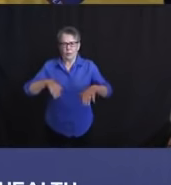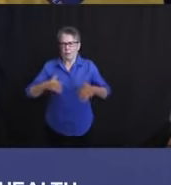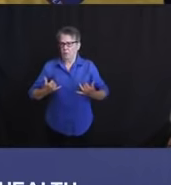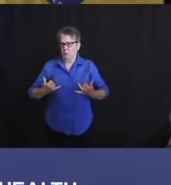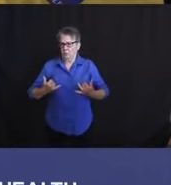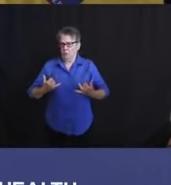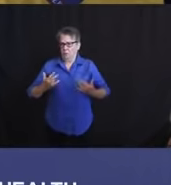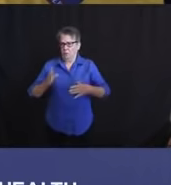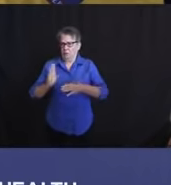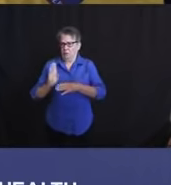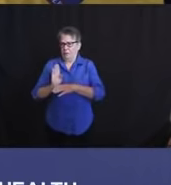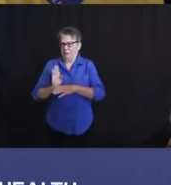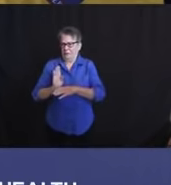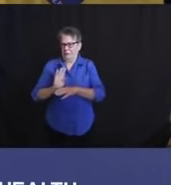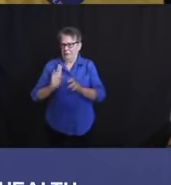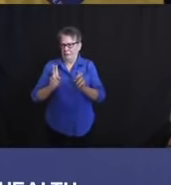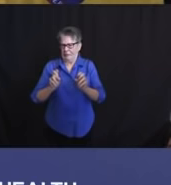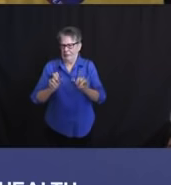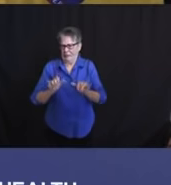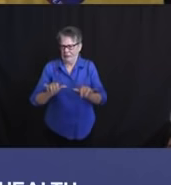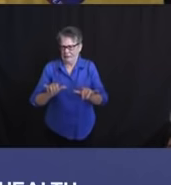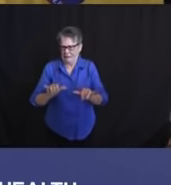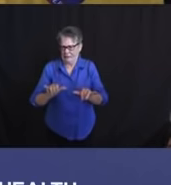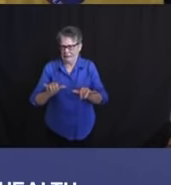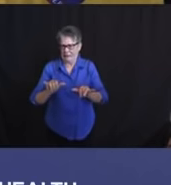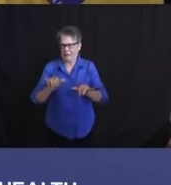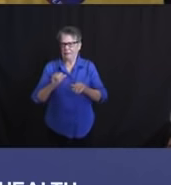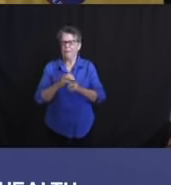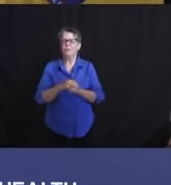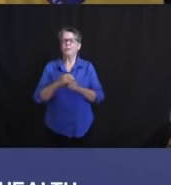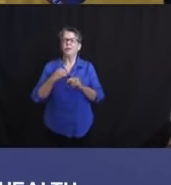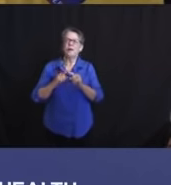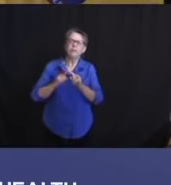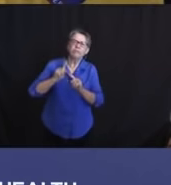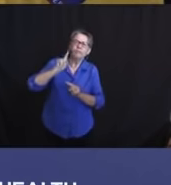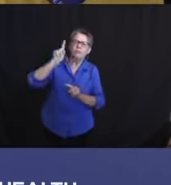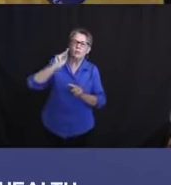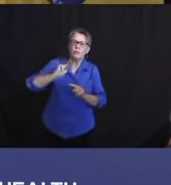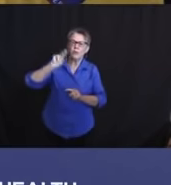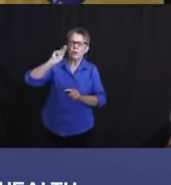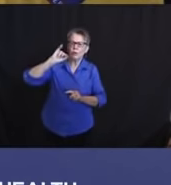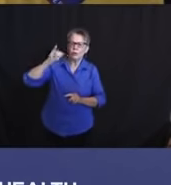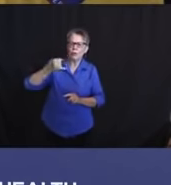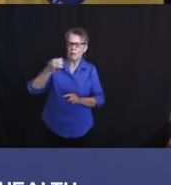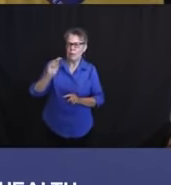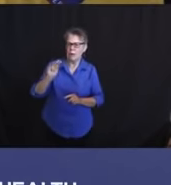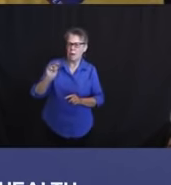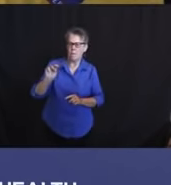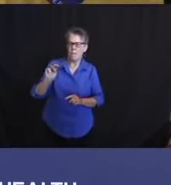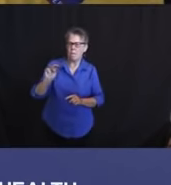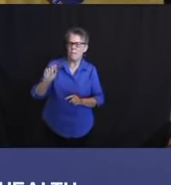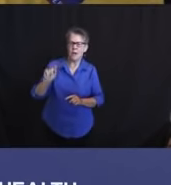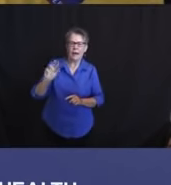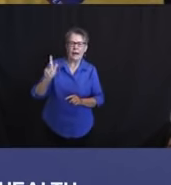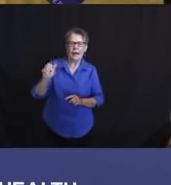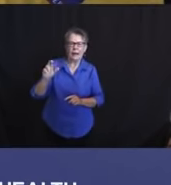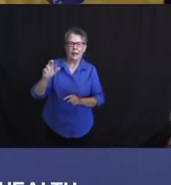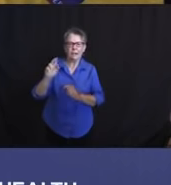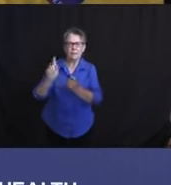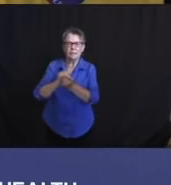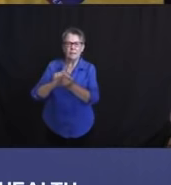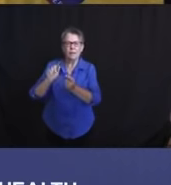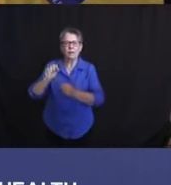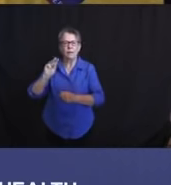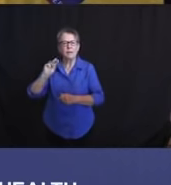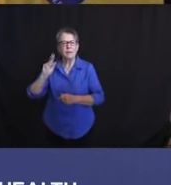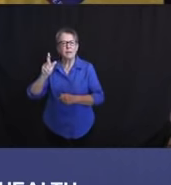and a dear friend, Sean Spiller. I take my hat off to Sean and the new members of council, 3 incumbents who were reelected